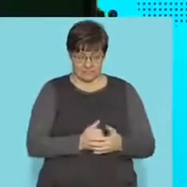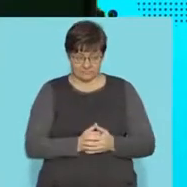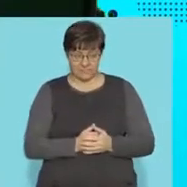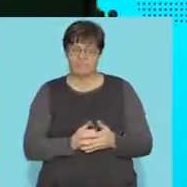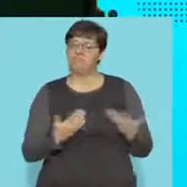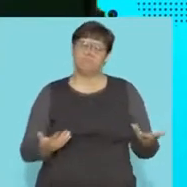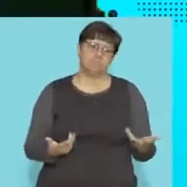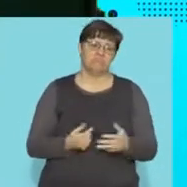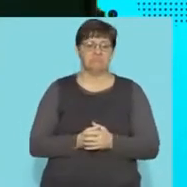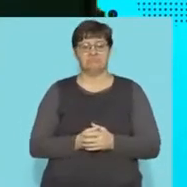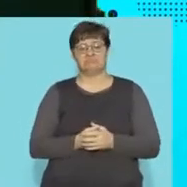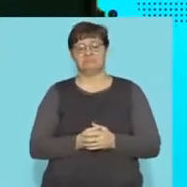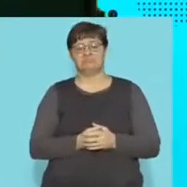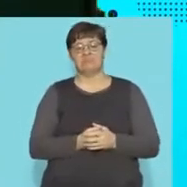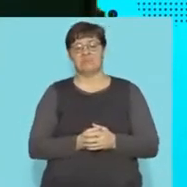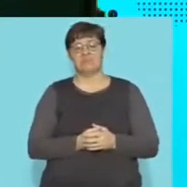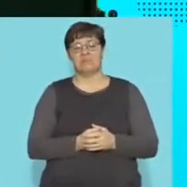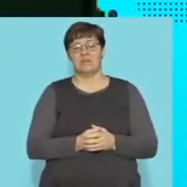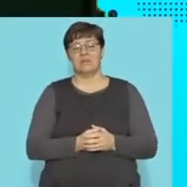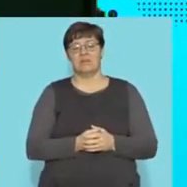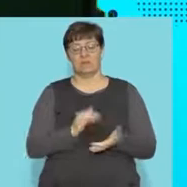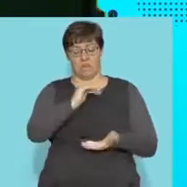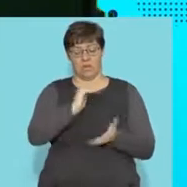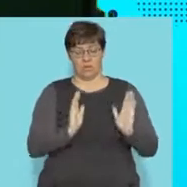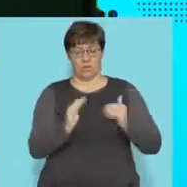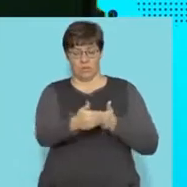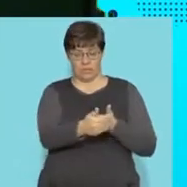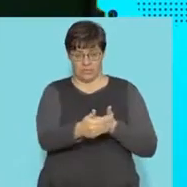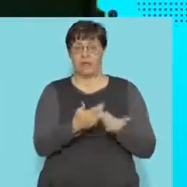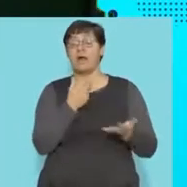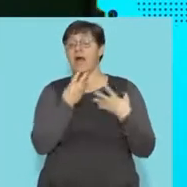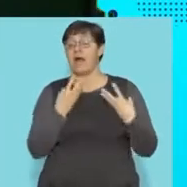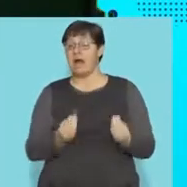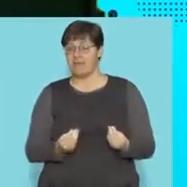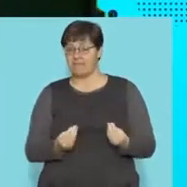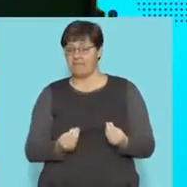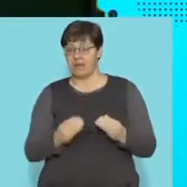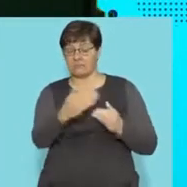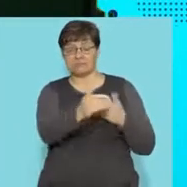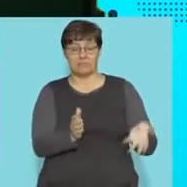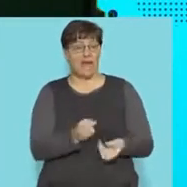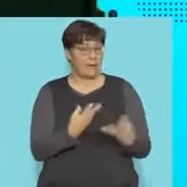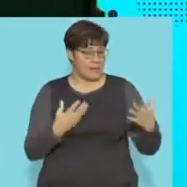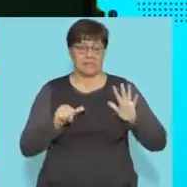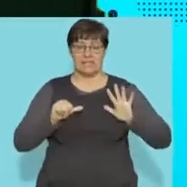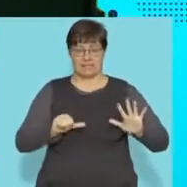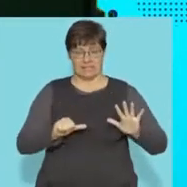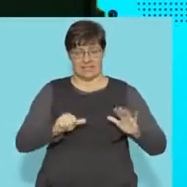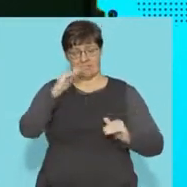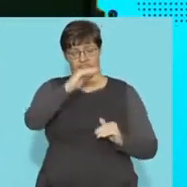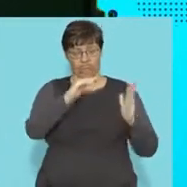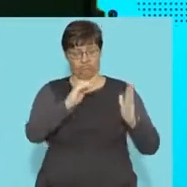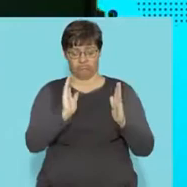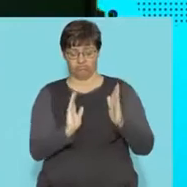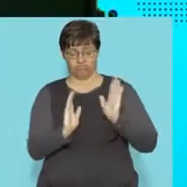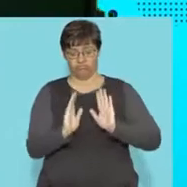if we're finding the surface area of a cube, I know that the area is made up of 6 external squares. So I would